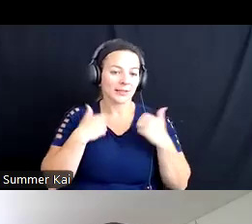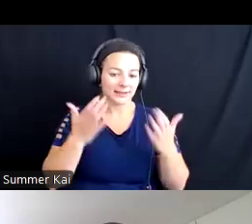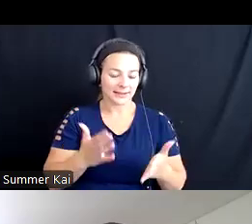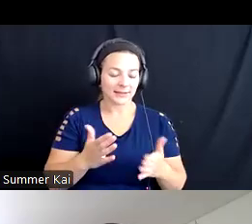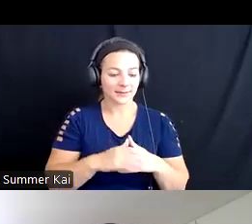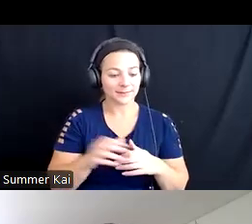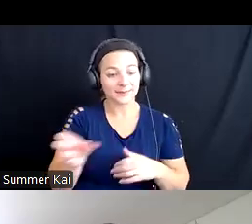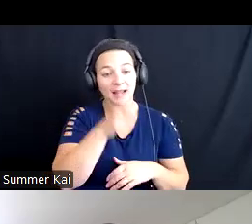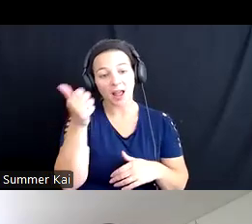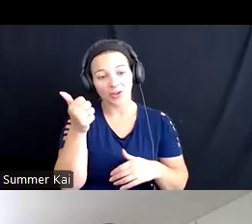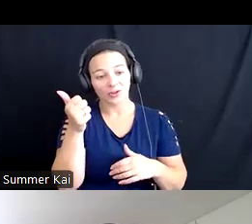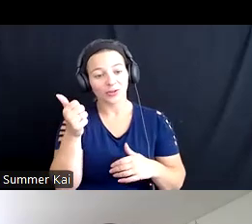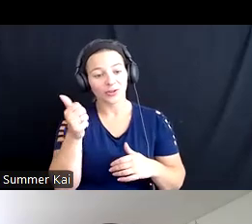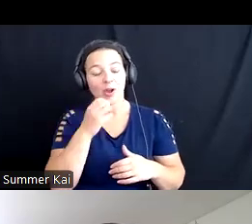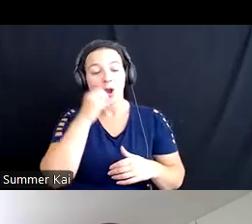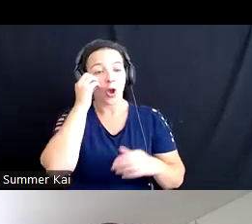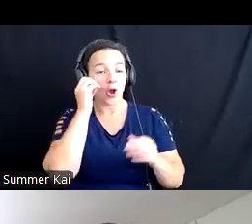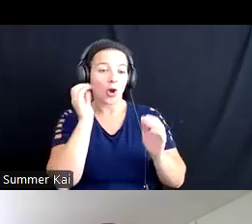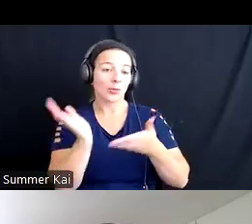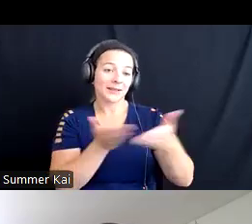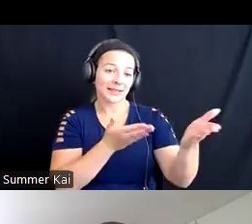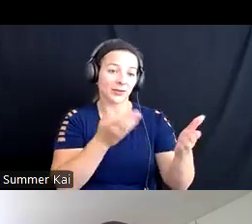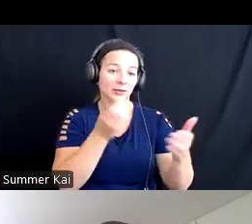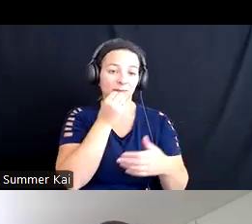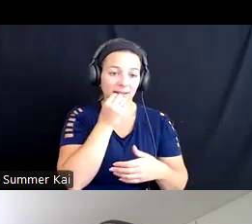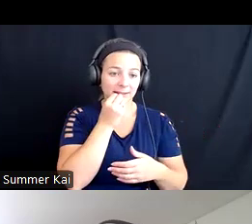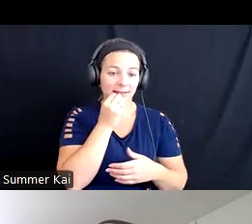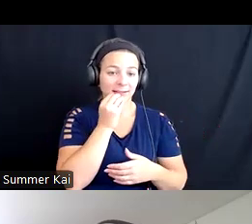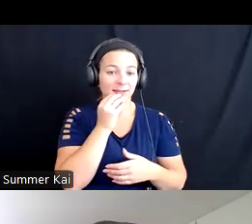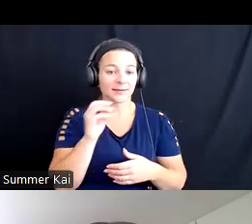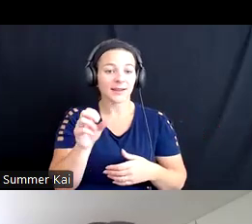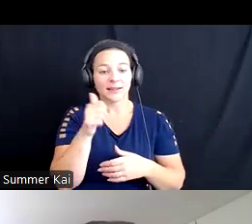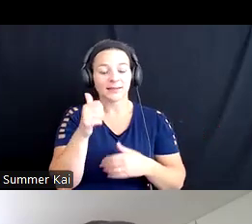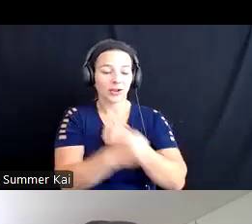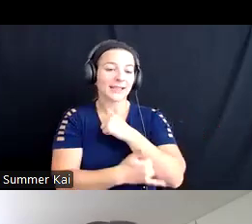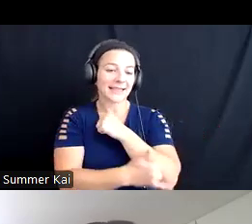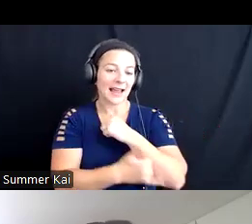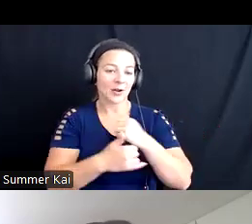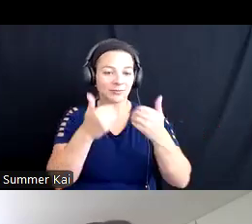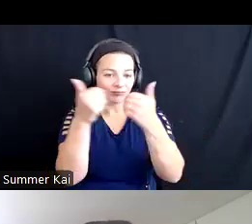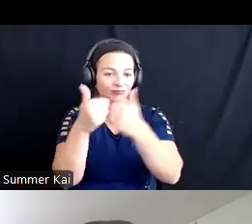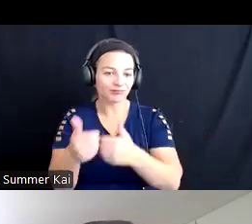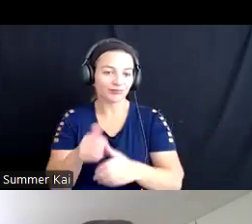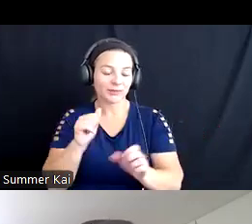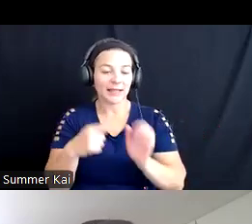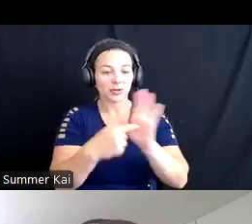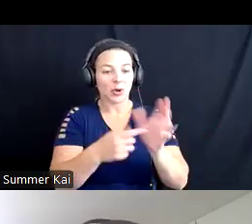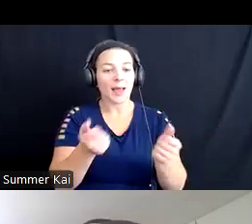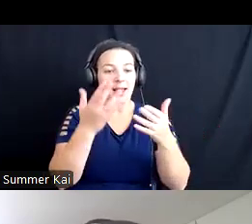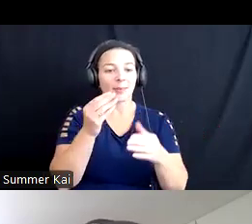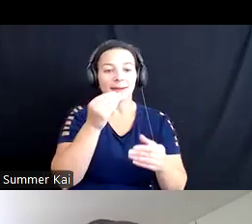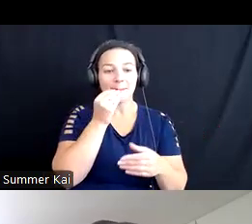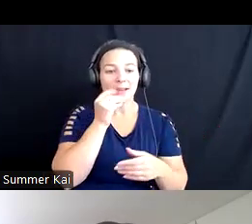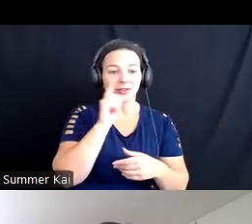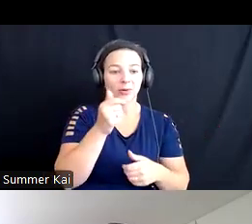Another similar section is home delivered meals. Another county breakdown showing meals per 1,000 residents, 60 and